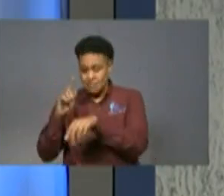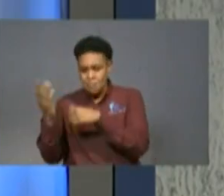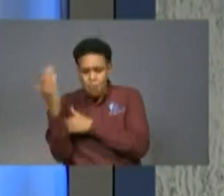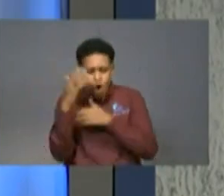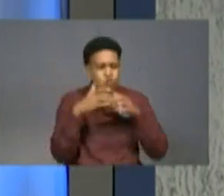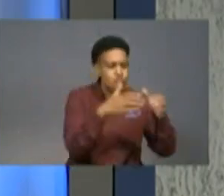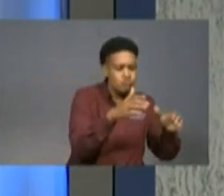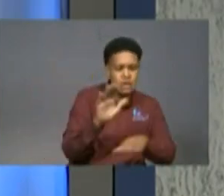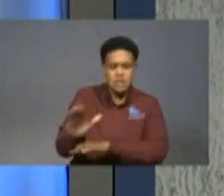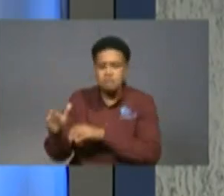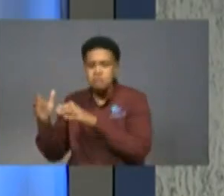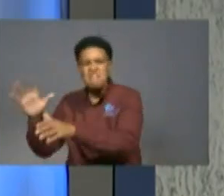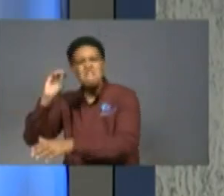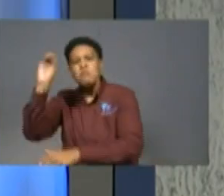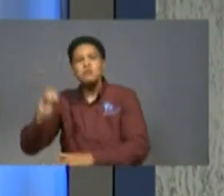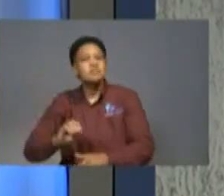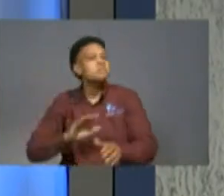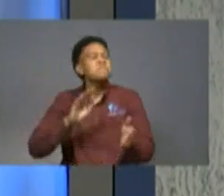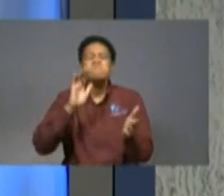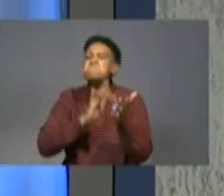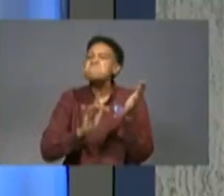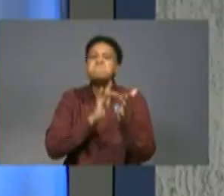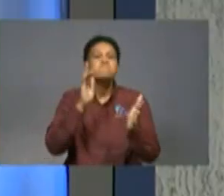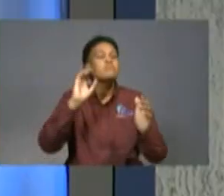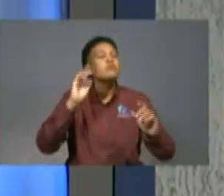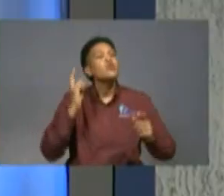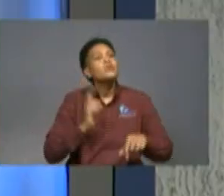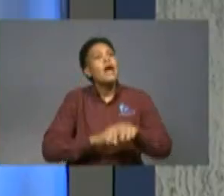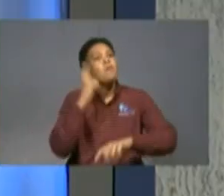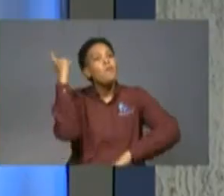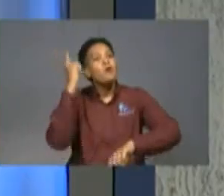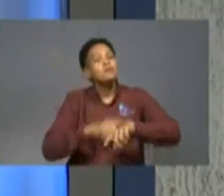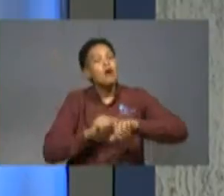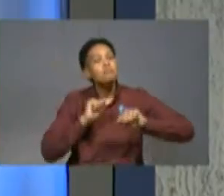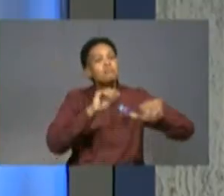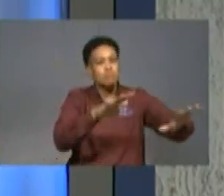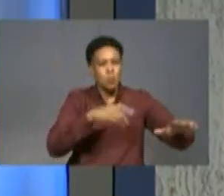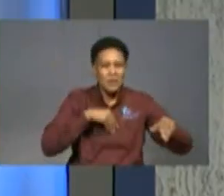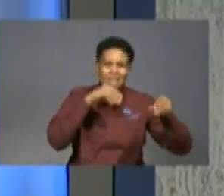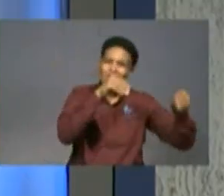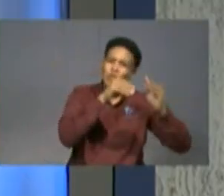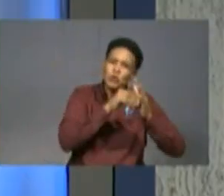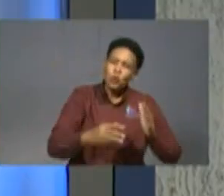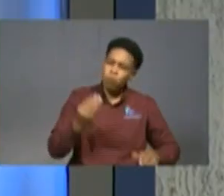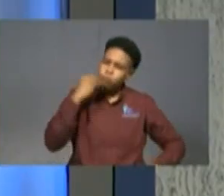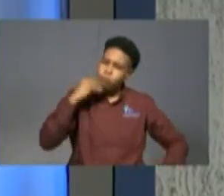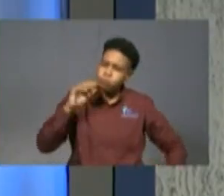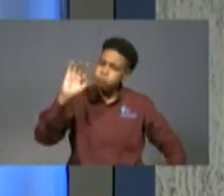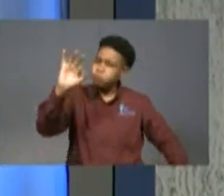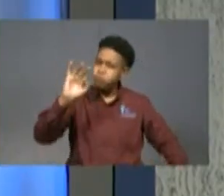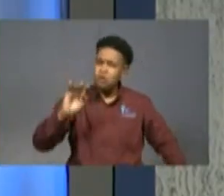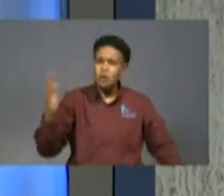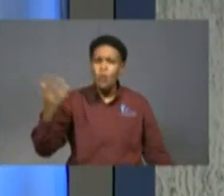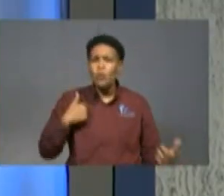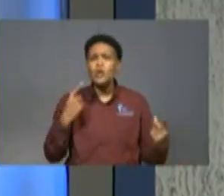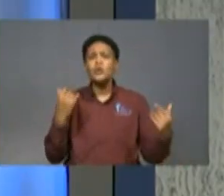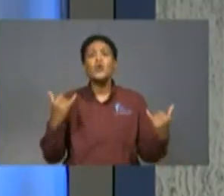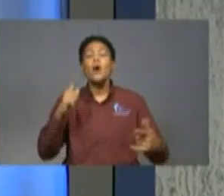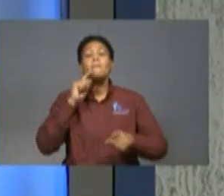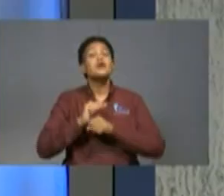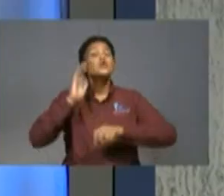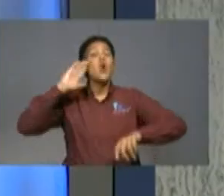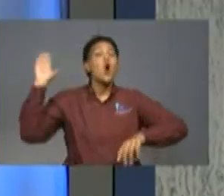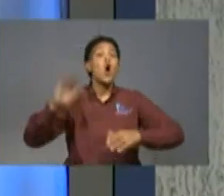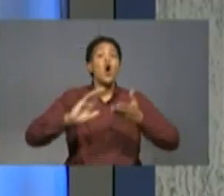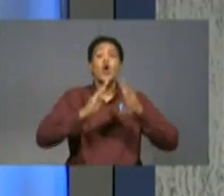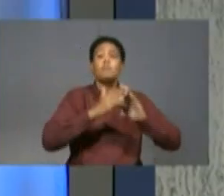We were feeding in a nutritious way students. What we will do now is we will make sure that all community centers and schools